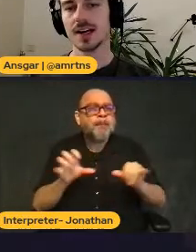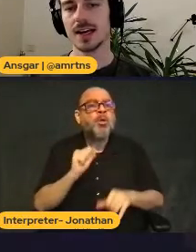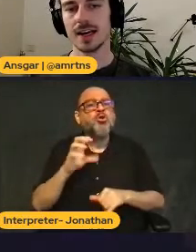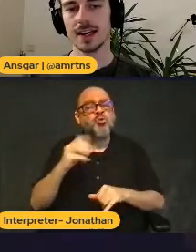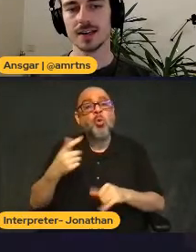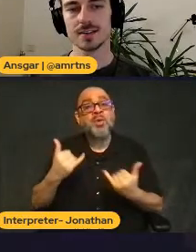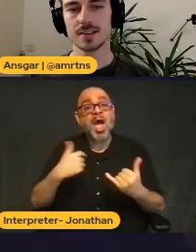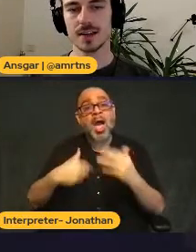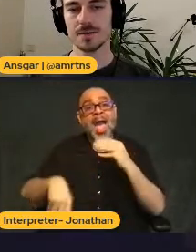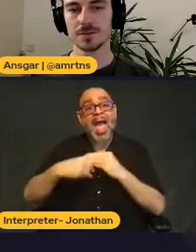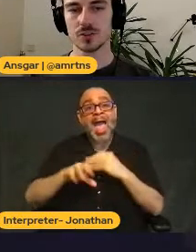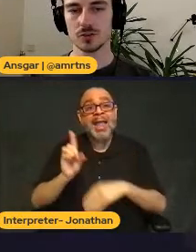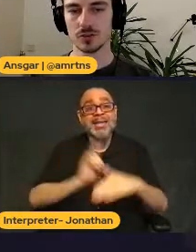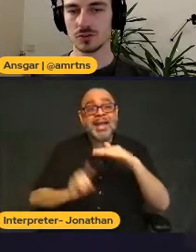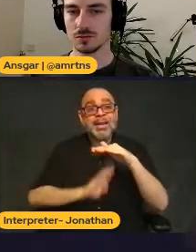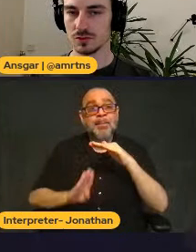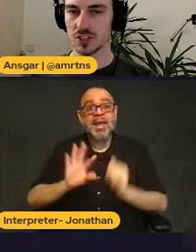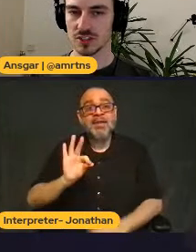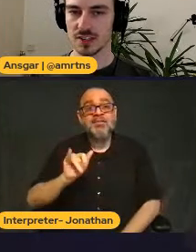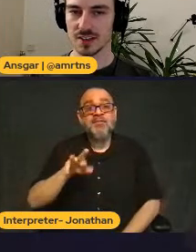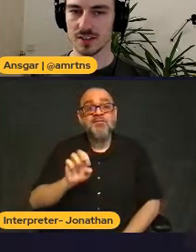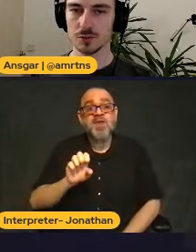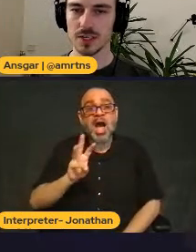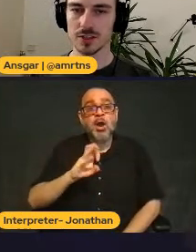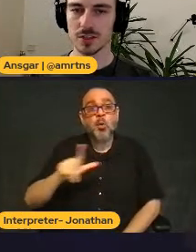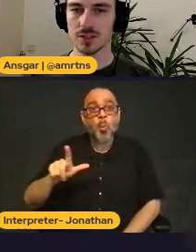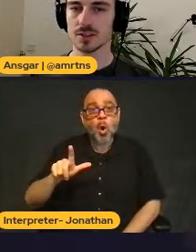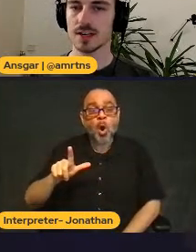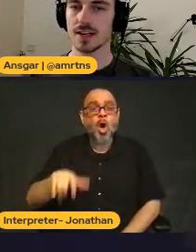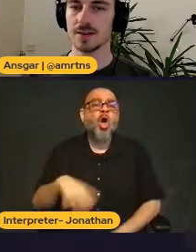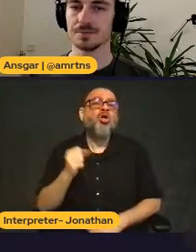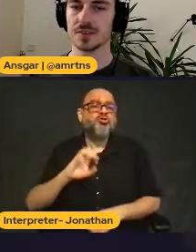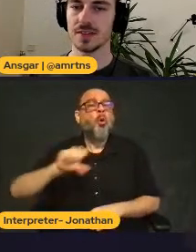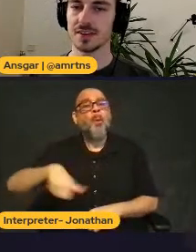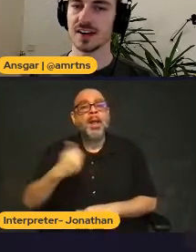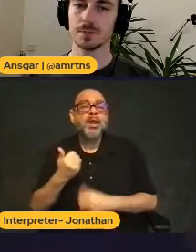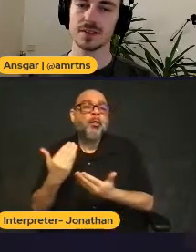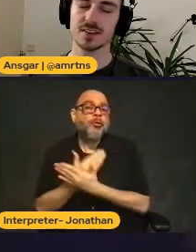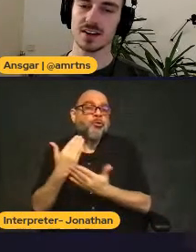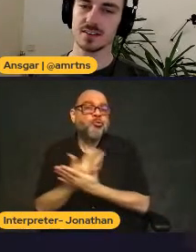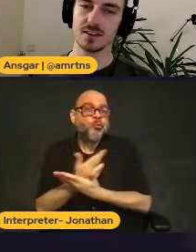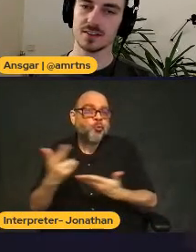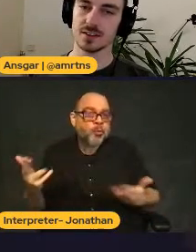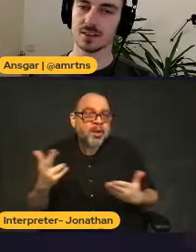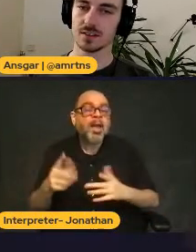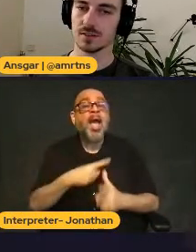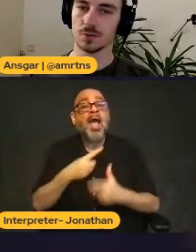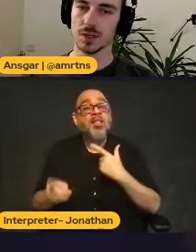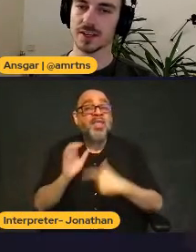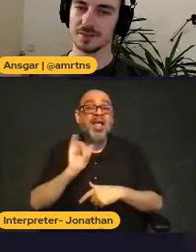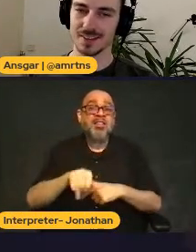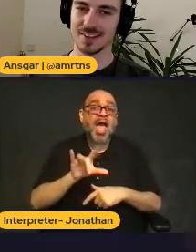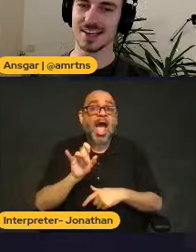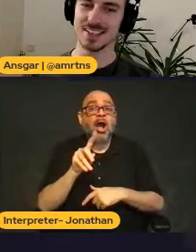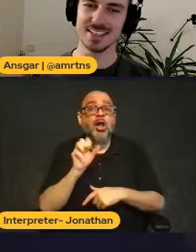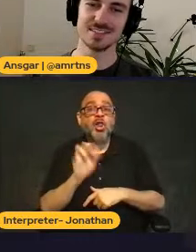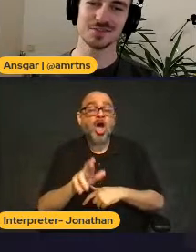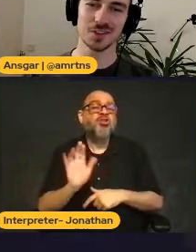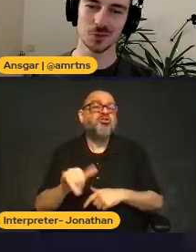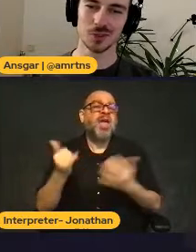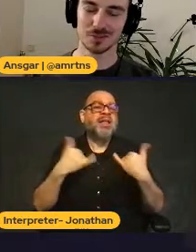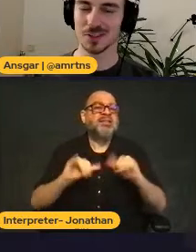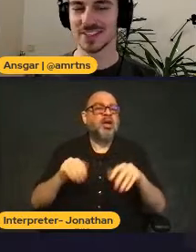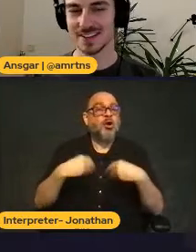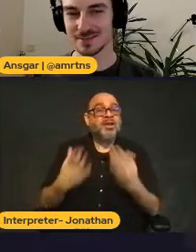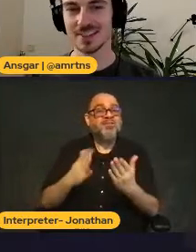firewall. And so just another new resource. And the database cluster is still the one giving the ID